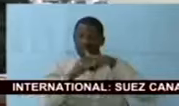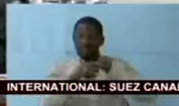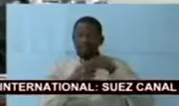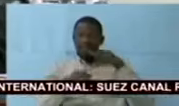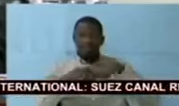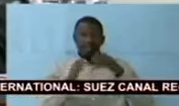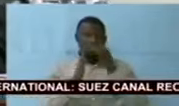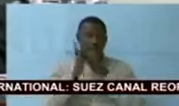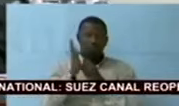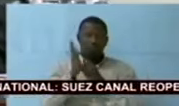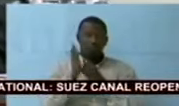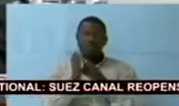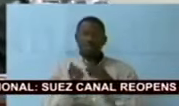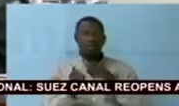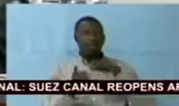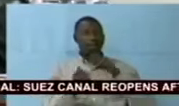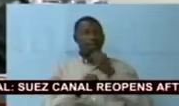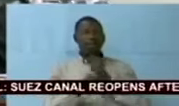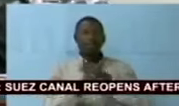they were